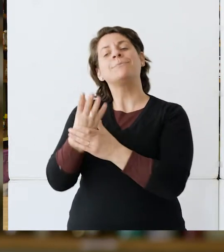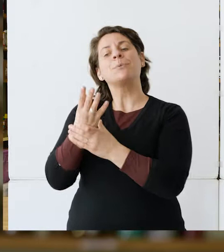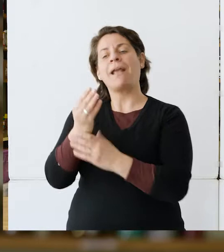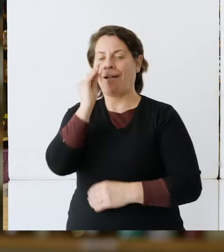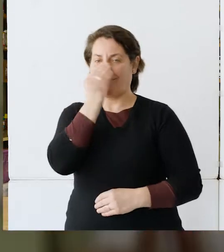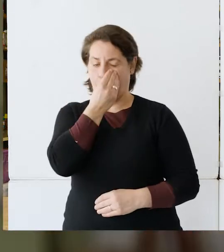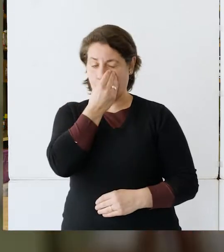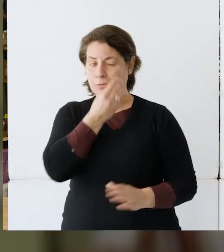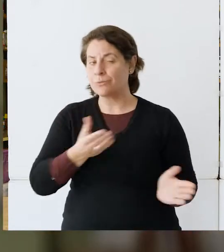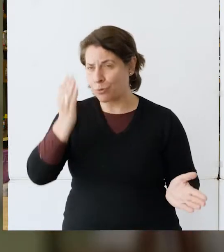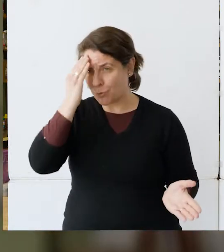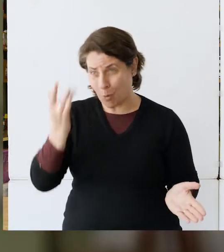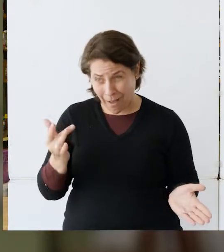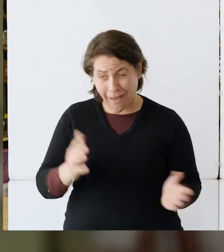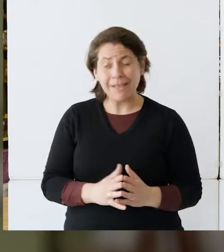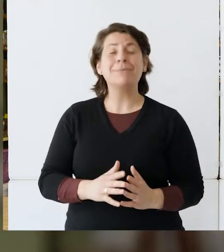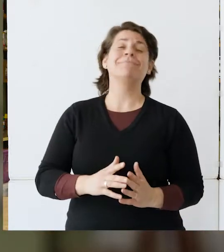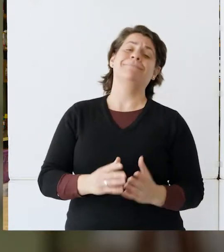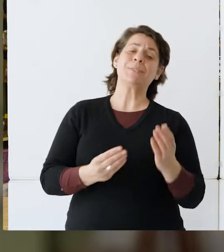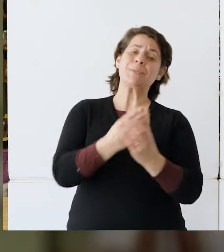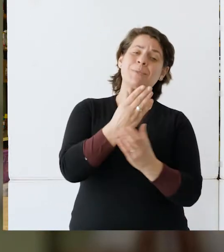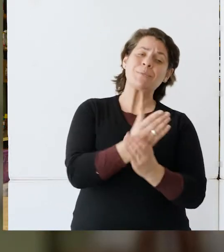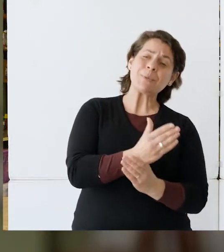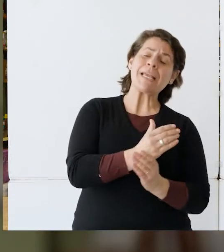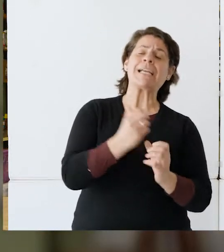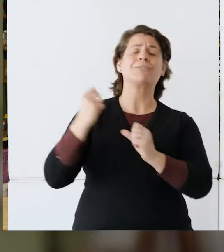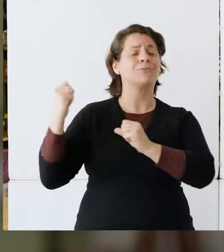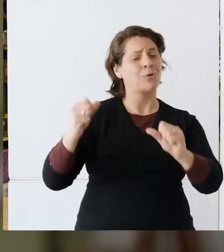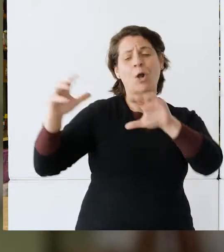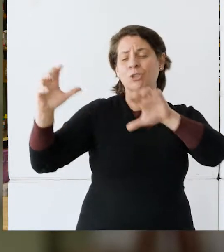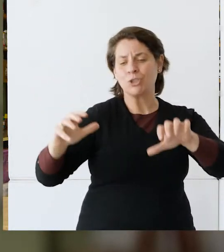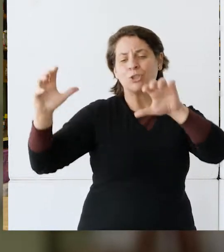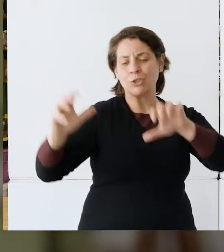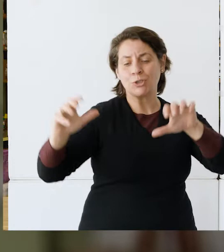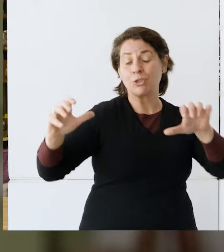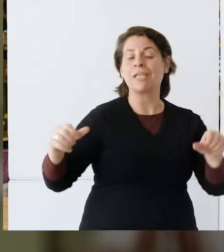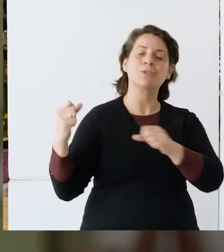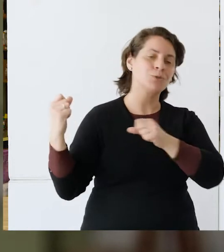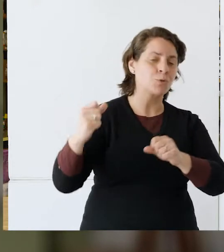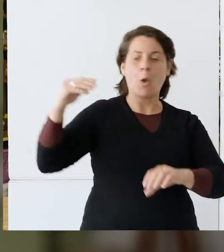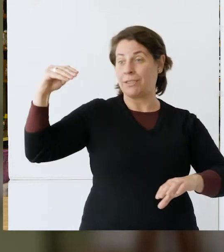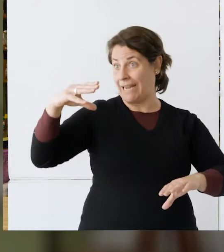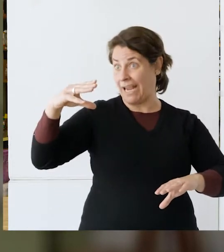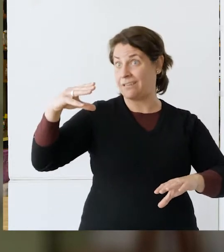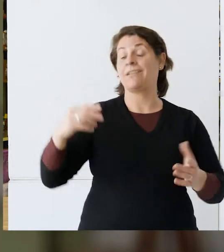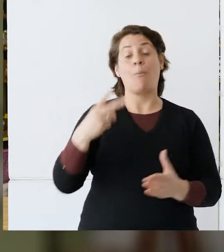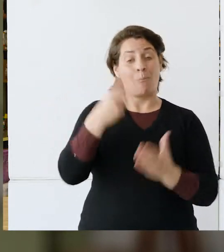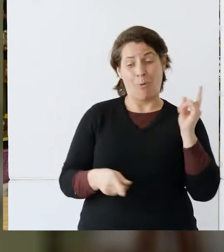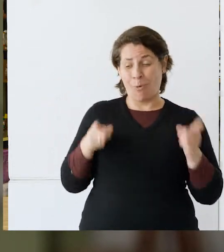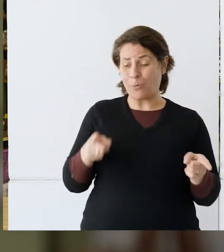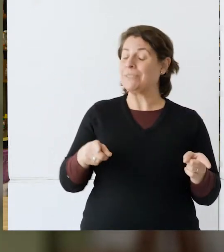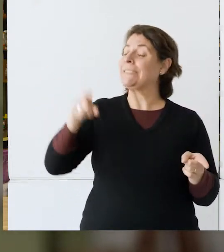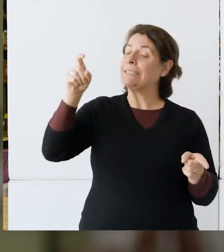it provides. But before the plant is done for the winter, guess what they do? You're right, they make more seeds so more plants